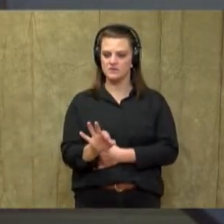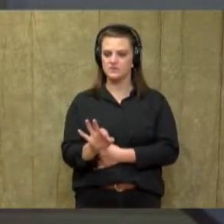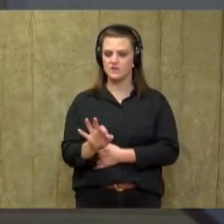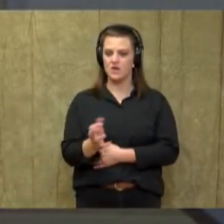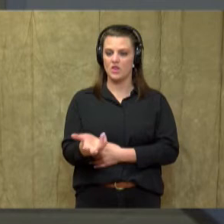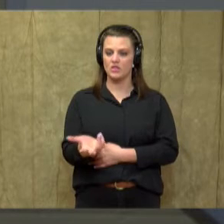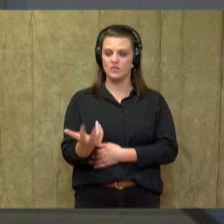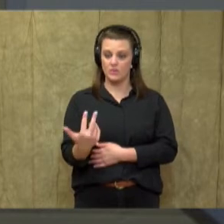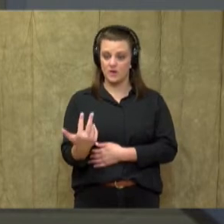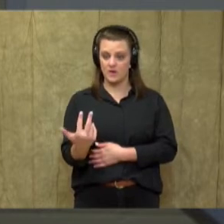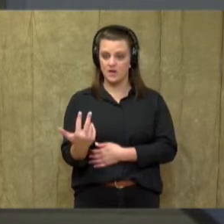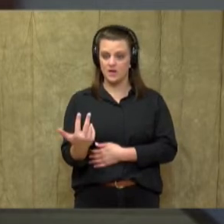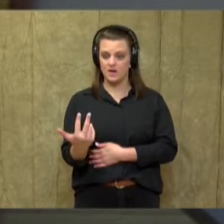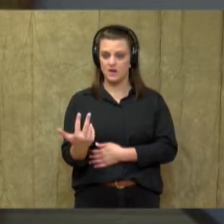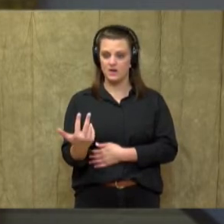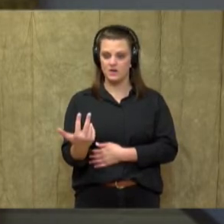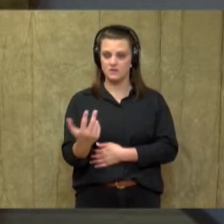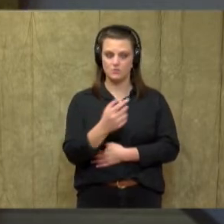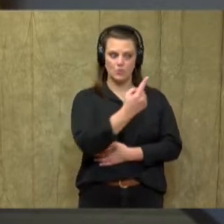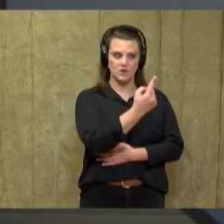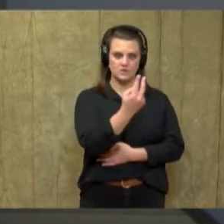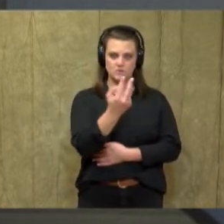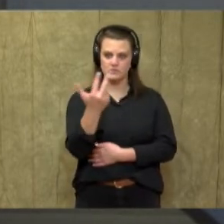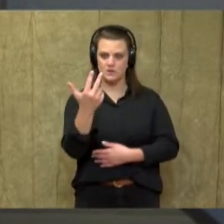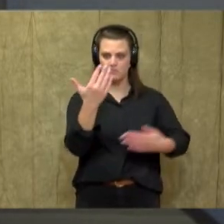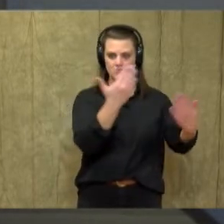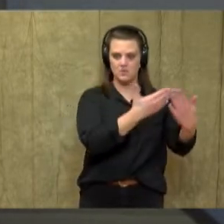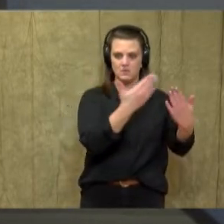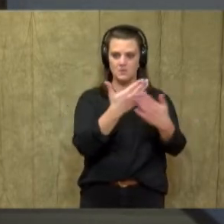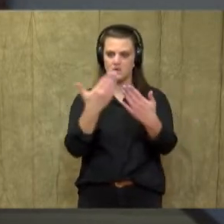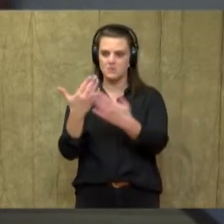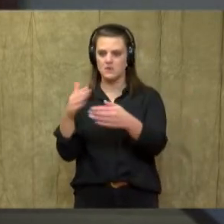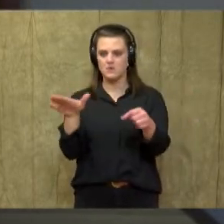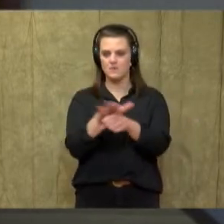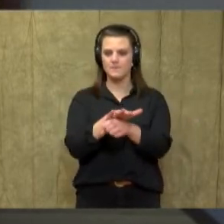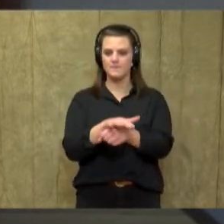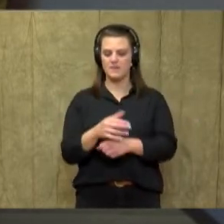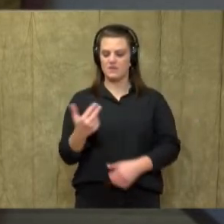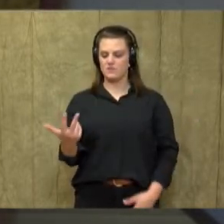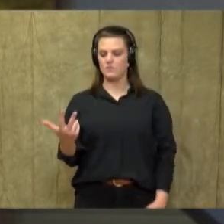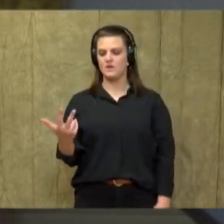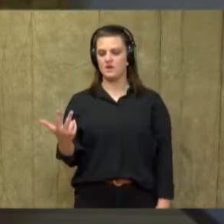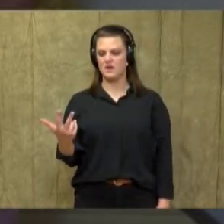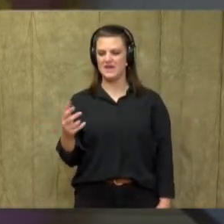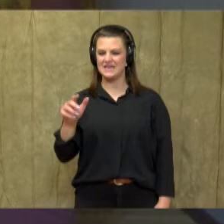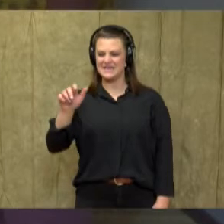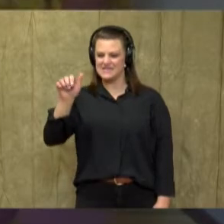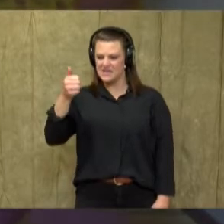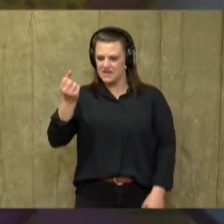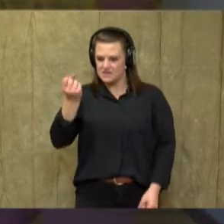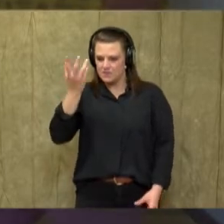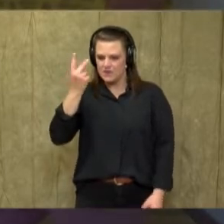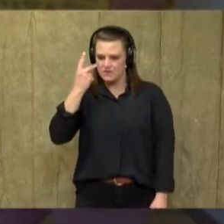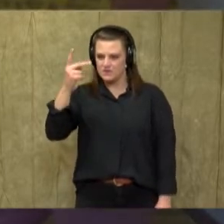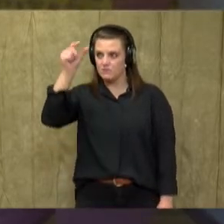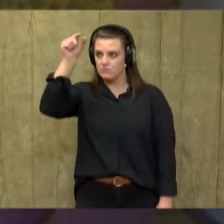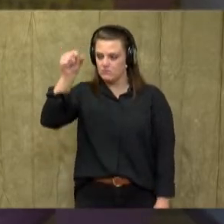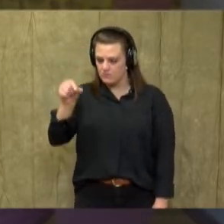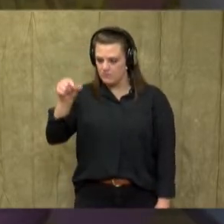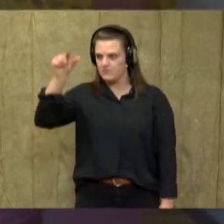3 because we have 3 wholes. And how many tenths do you see in these 90